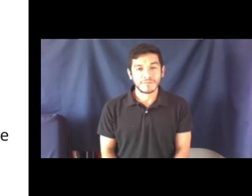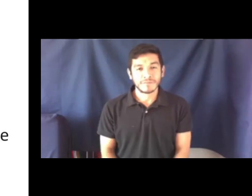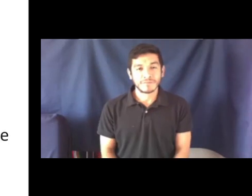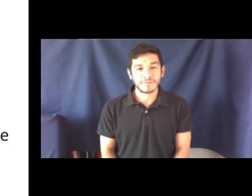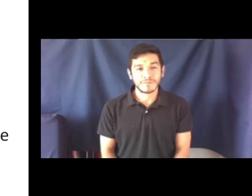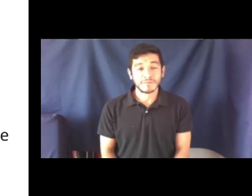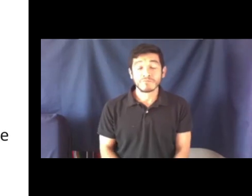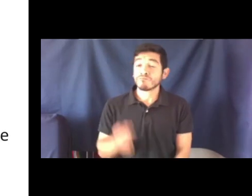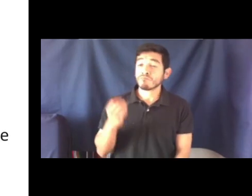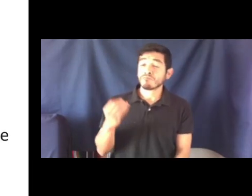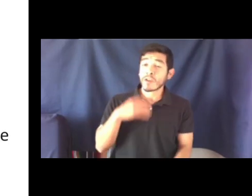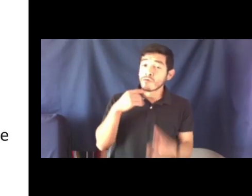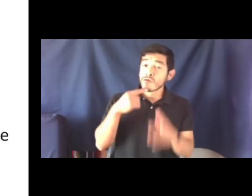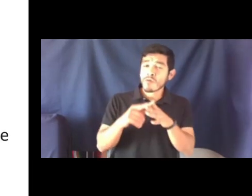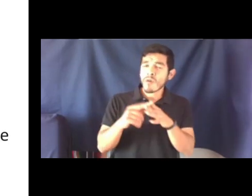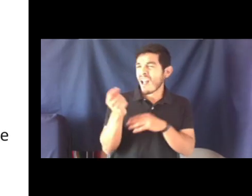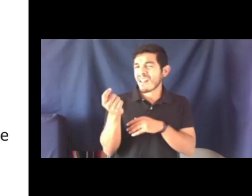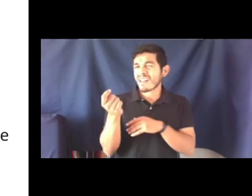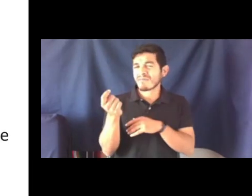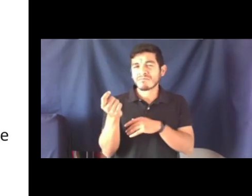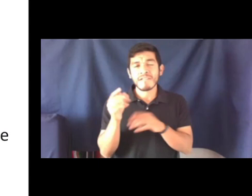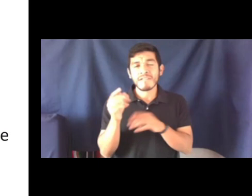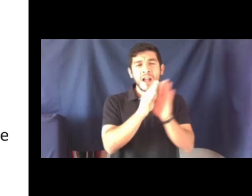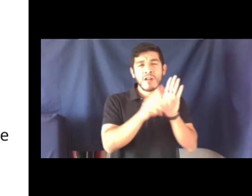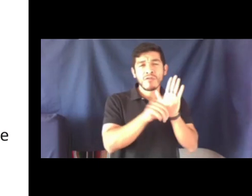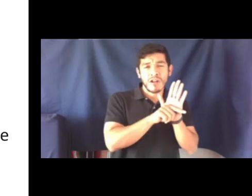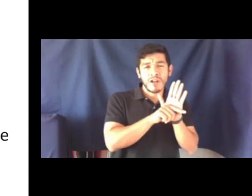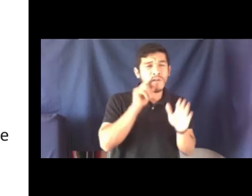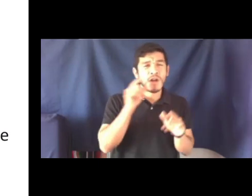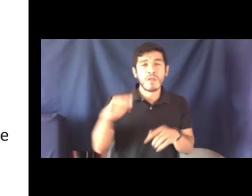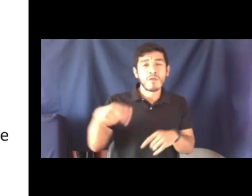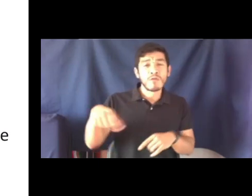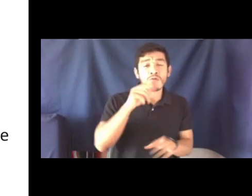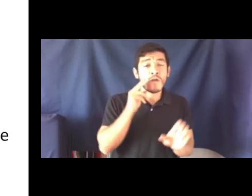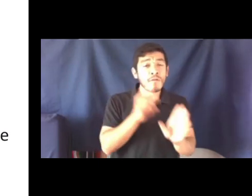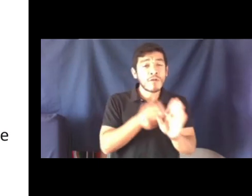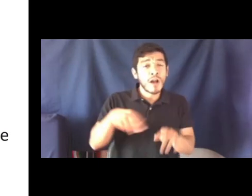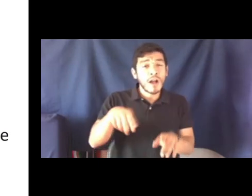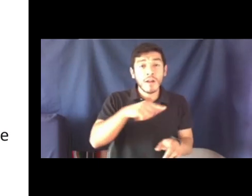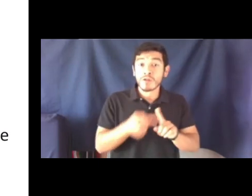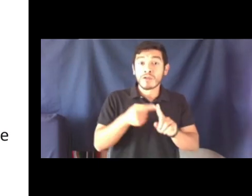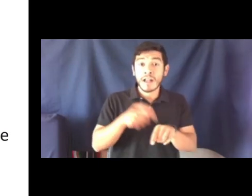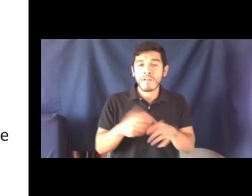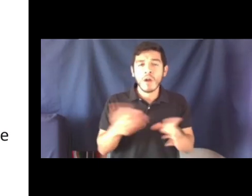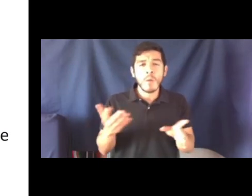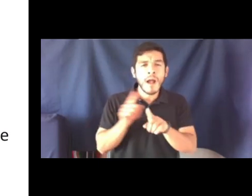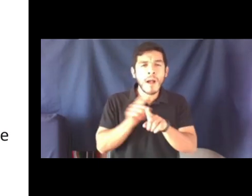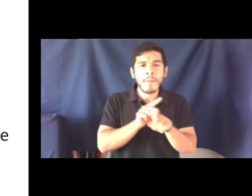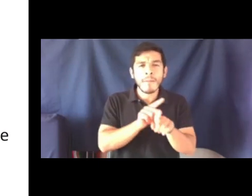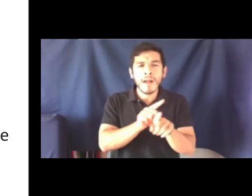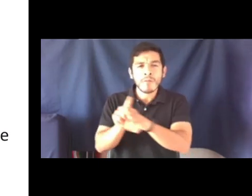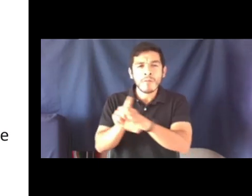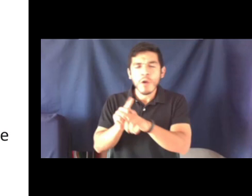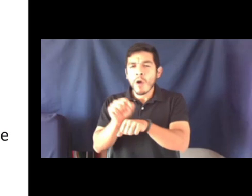I'm going to start with just a little bit of background for those of you joining us for the first time on what Peer Mentoring Works is and what the community of practice